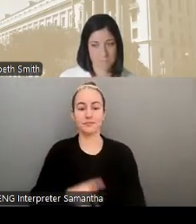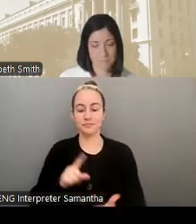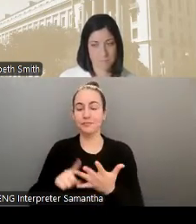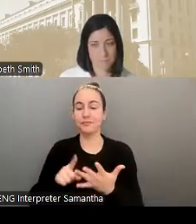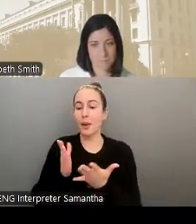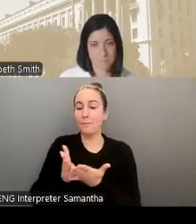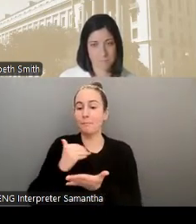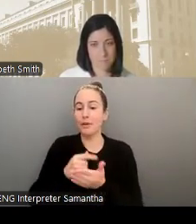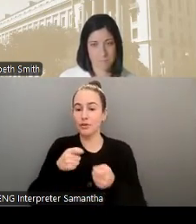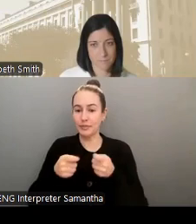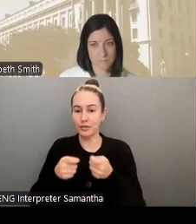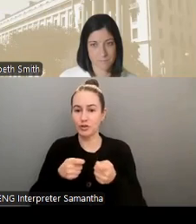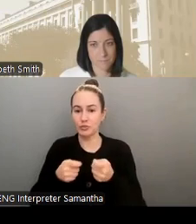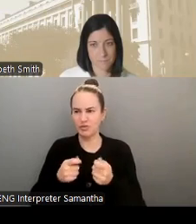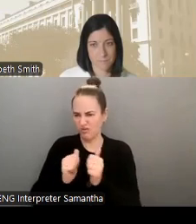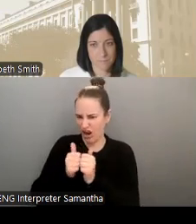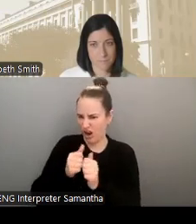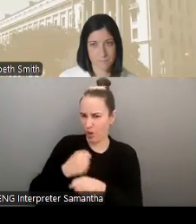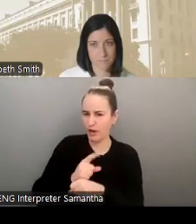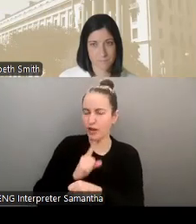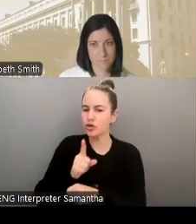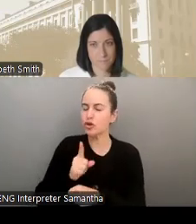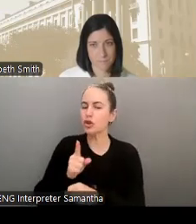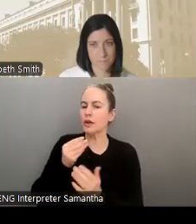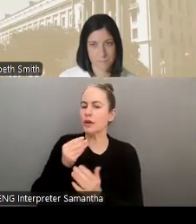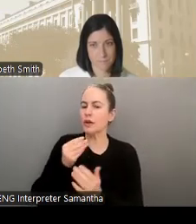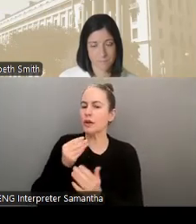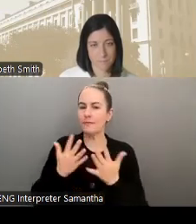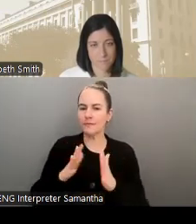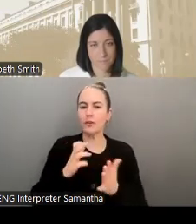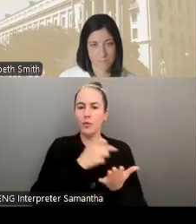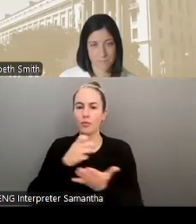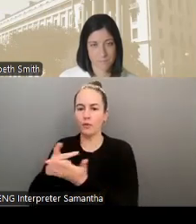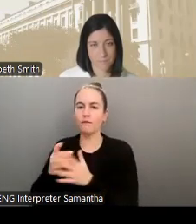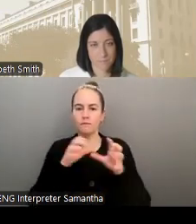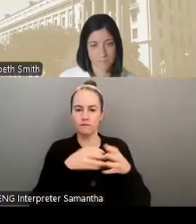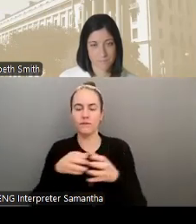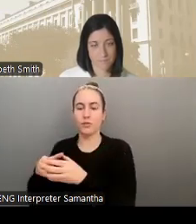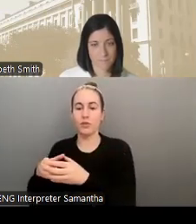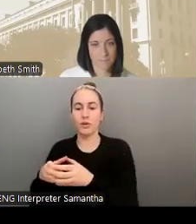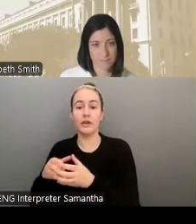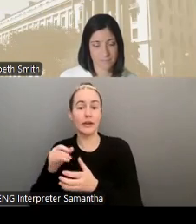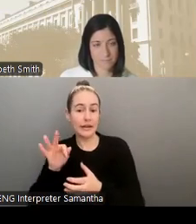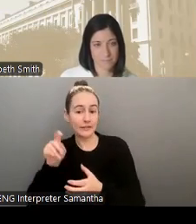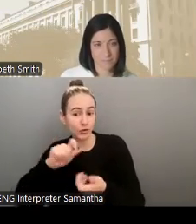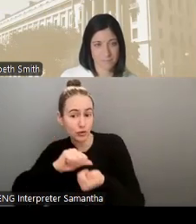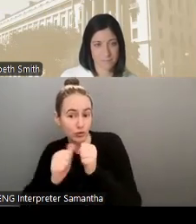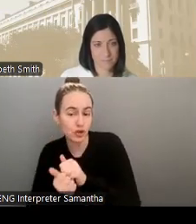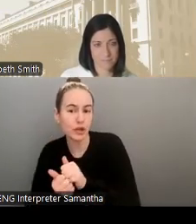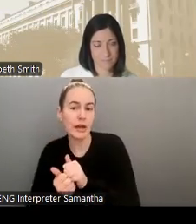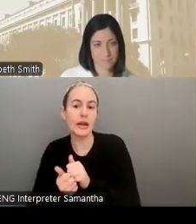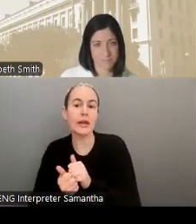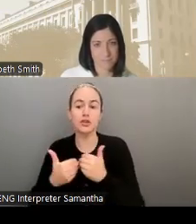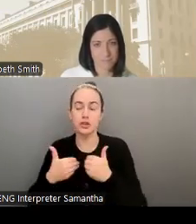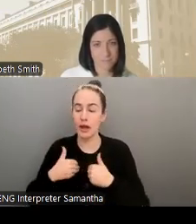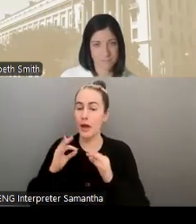you ensuring that you're spending within those approved categories? And if you do need to change those, are you asking for appropriate modifications from